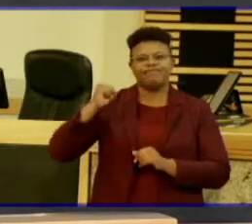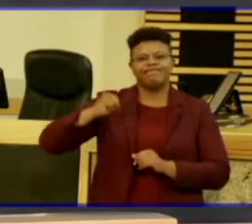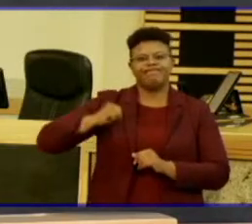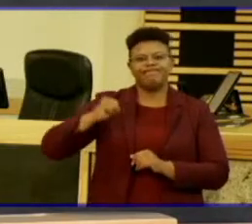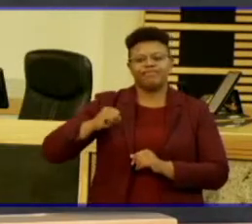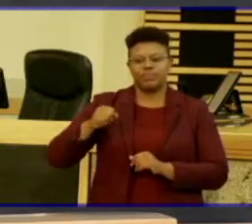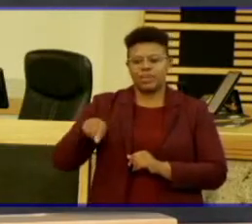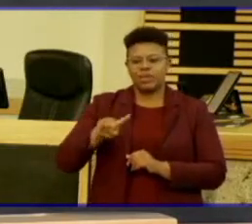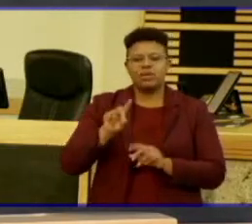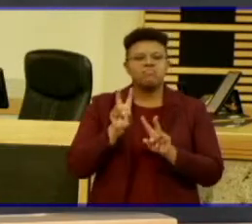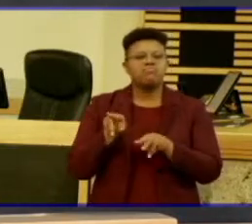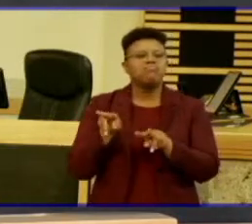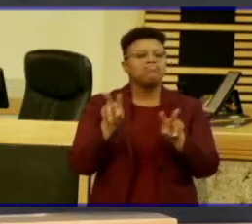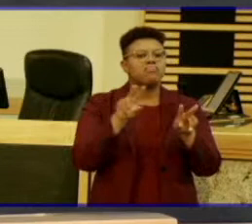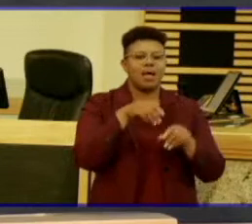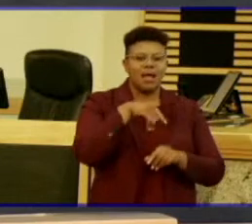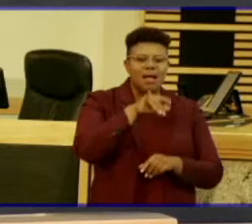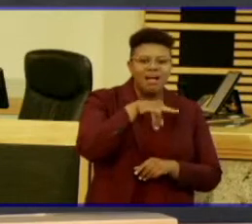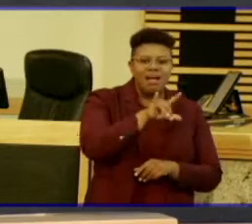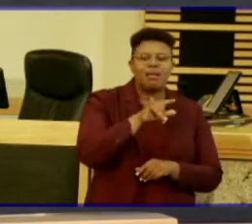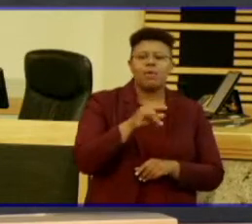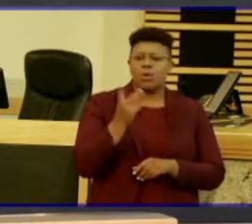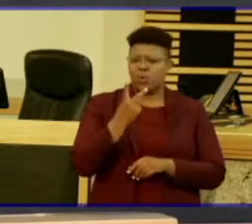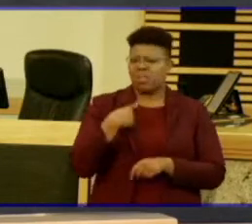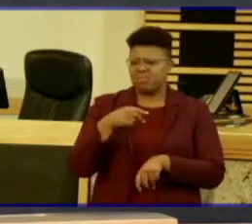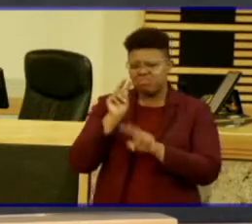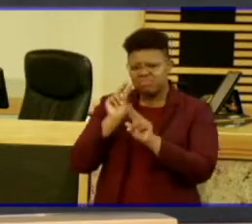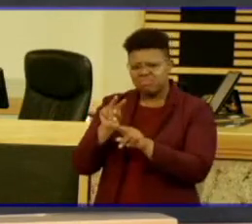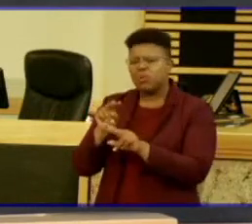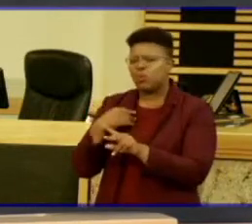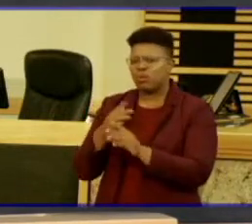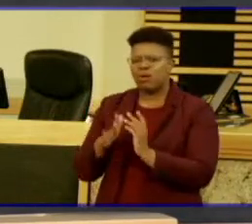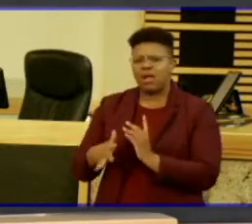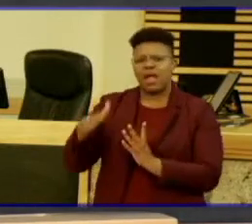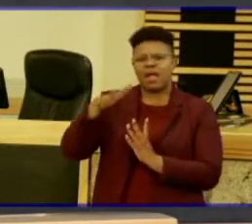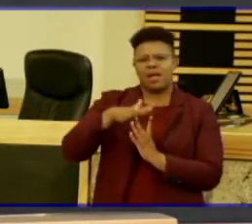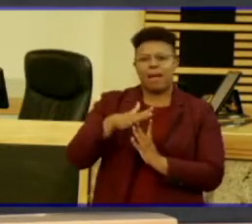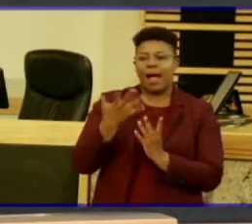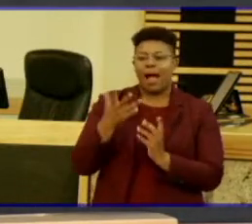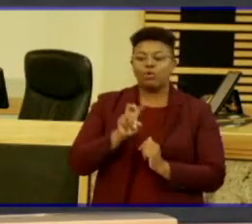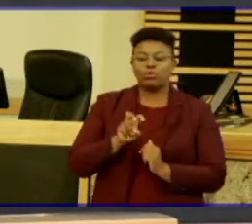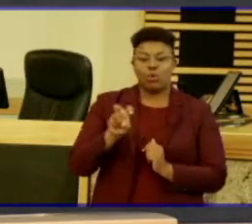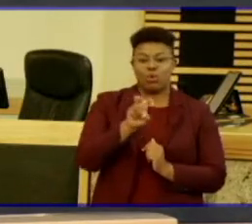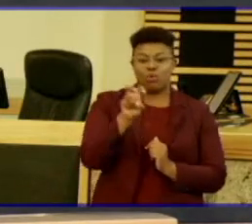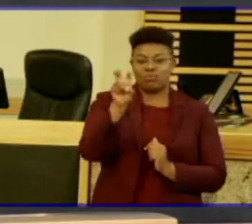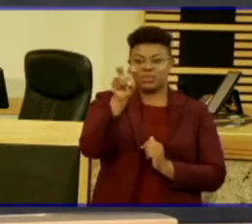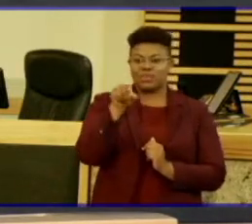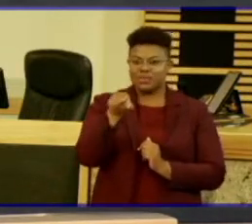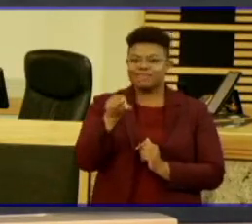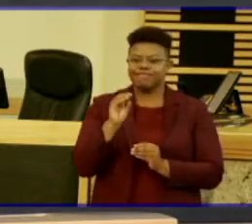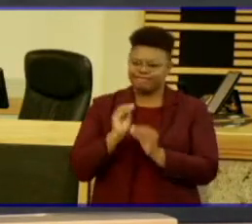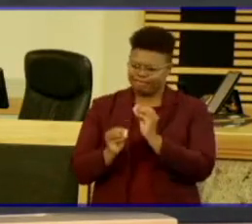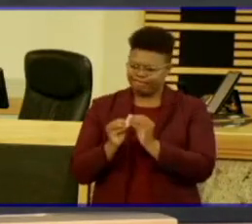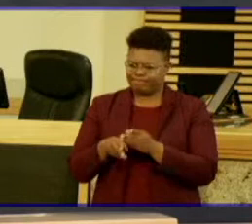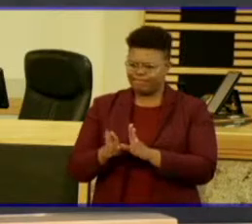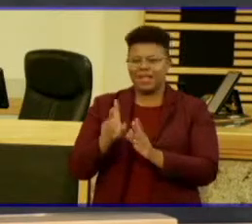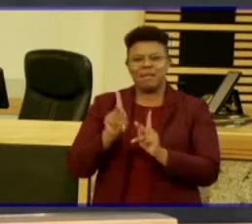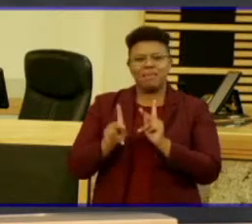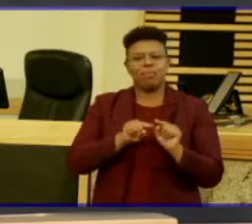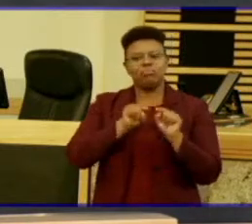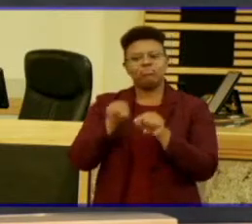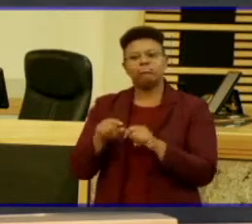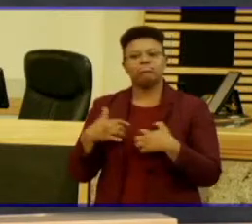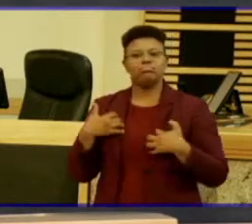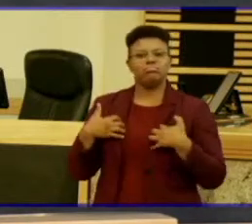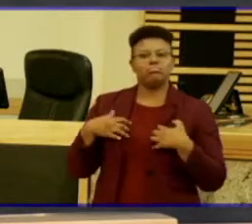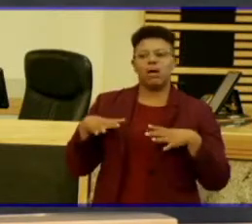we are prioritizing the road infrastructure to our tourism destination. Senza indlela imcimbi